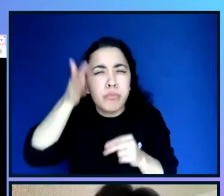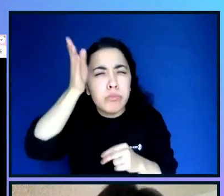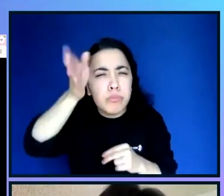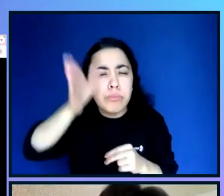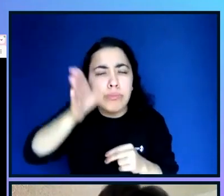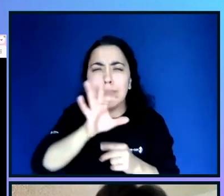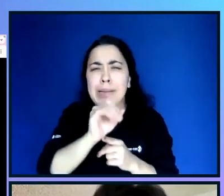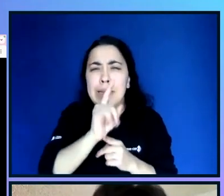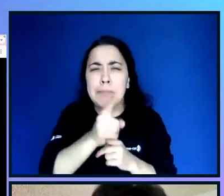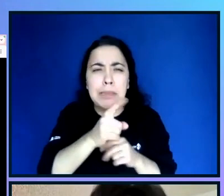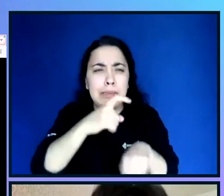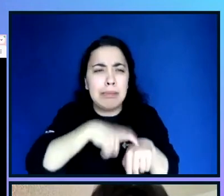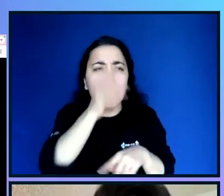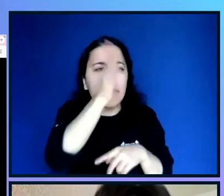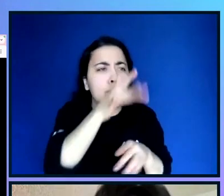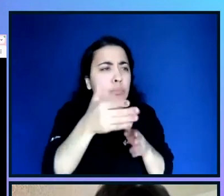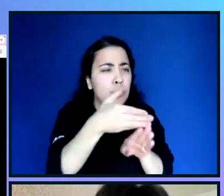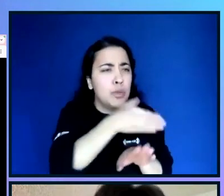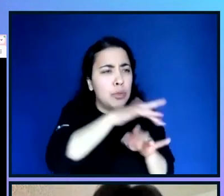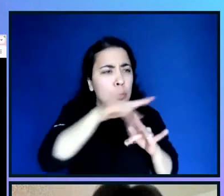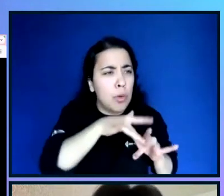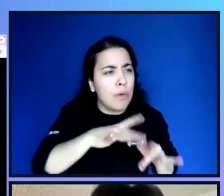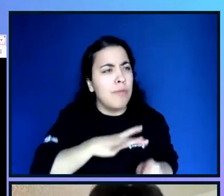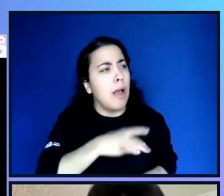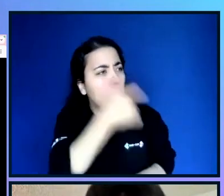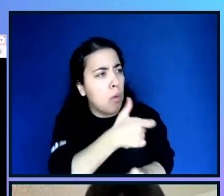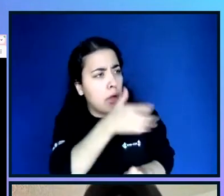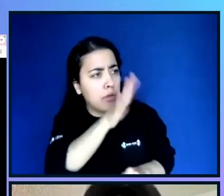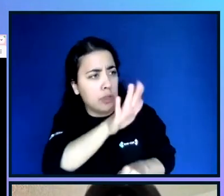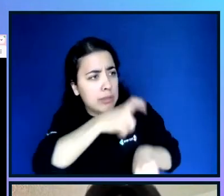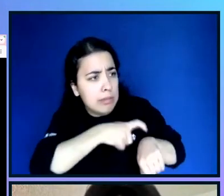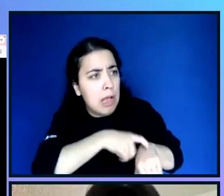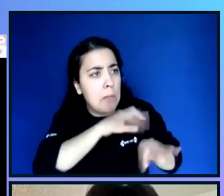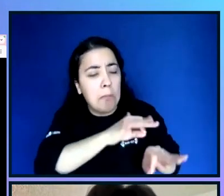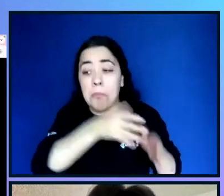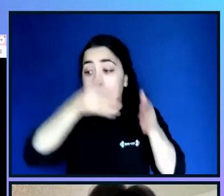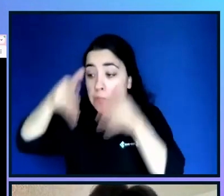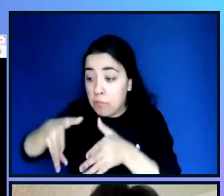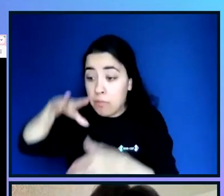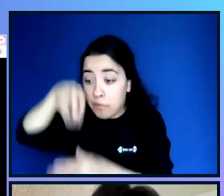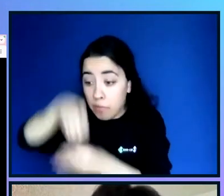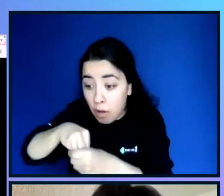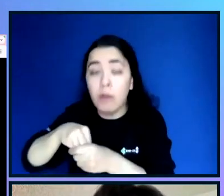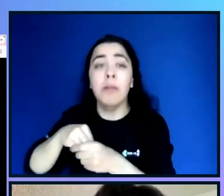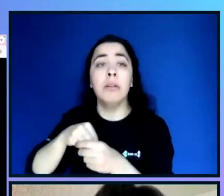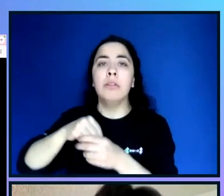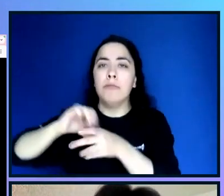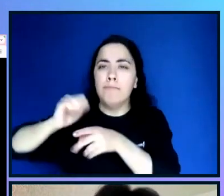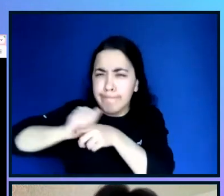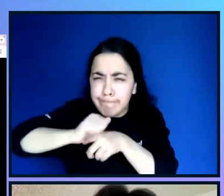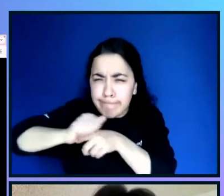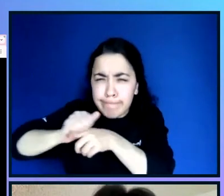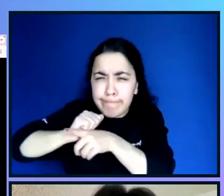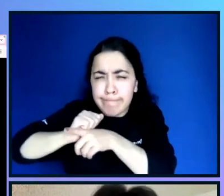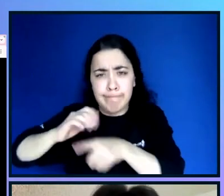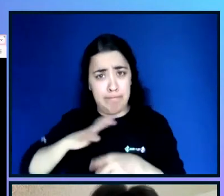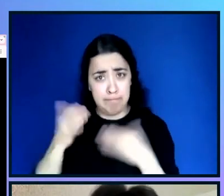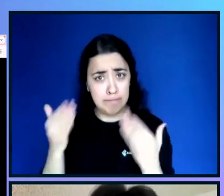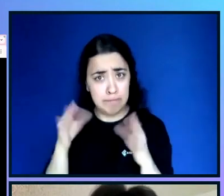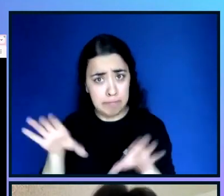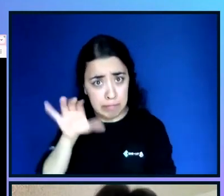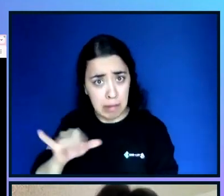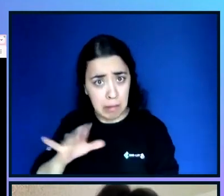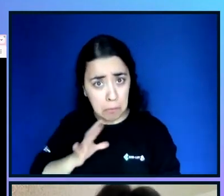time that we could use for exercises instead. And we did that by being exercise focused. In addition, we piloted guest